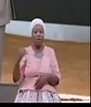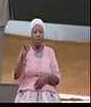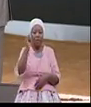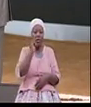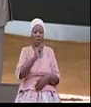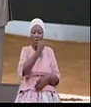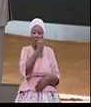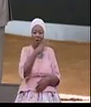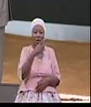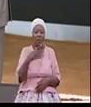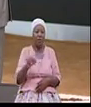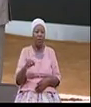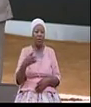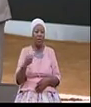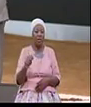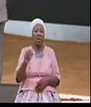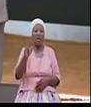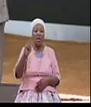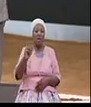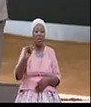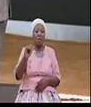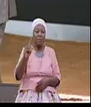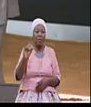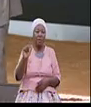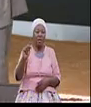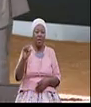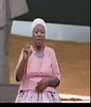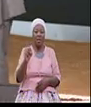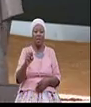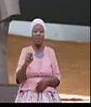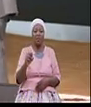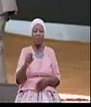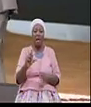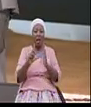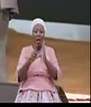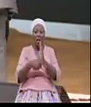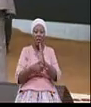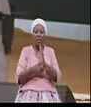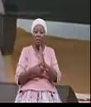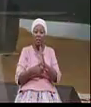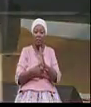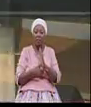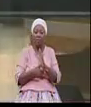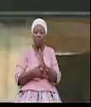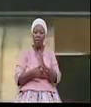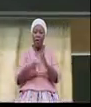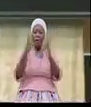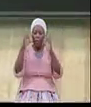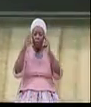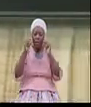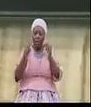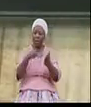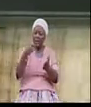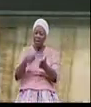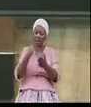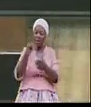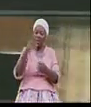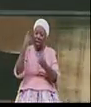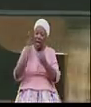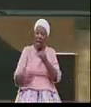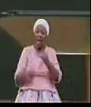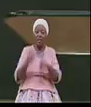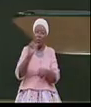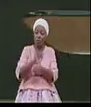the Midianites. Afterward, Moses, this is the last assignment